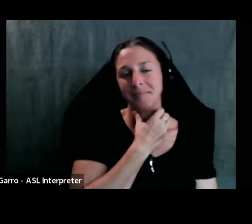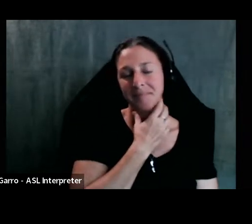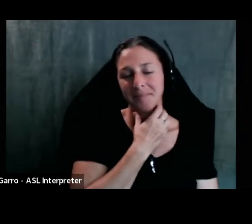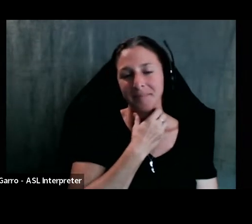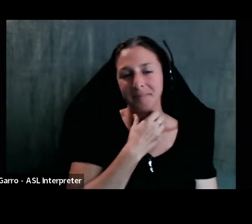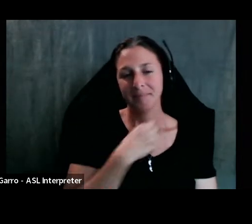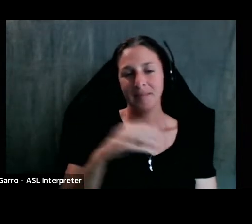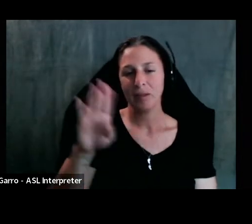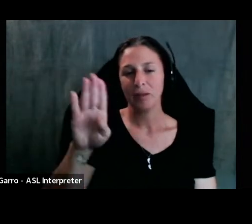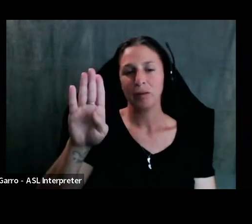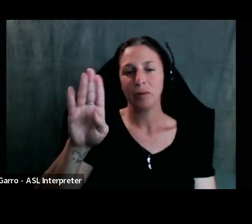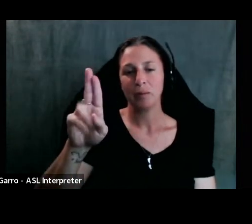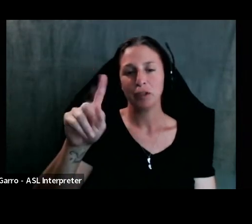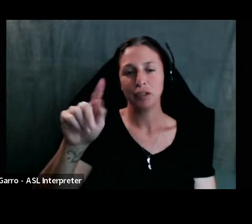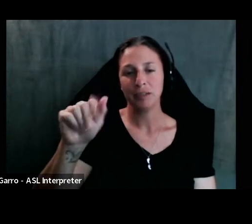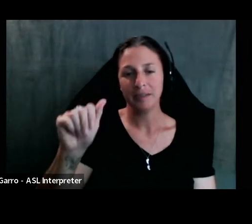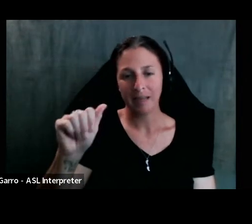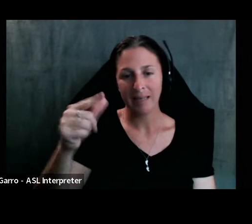Berta Gibson.